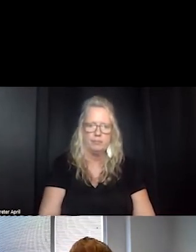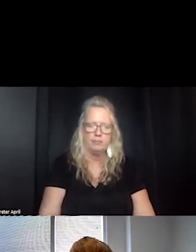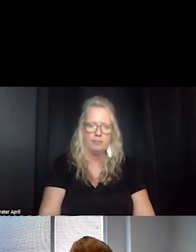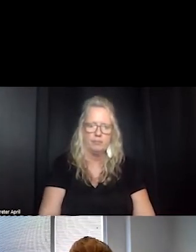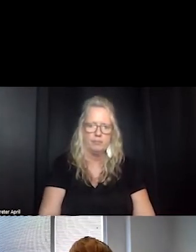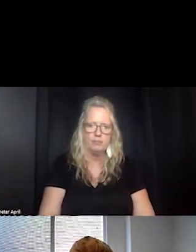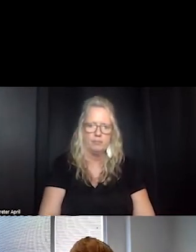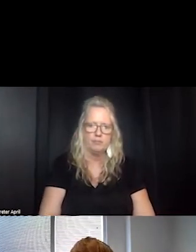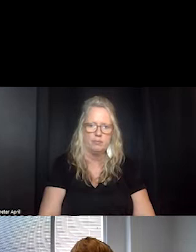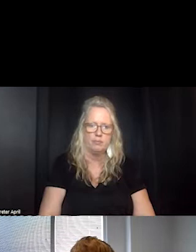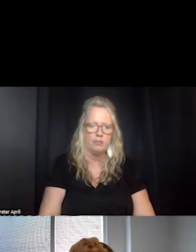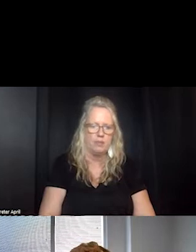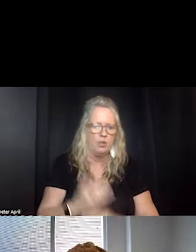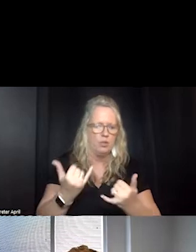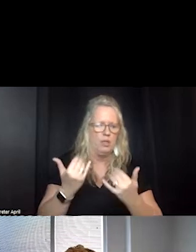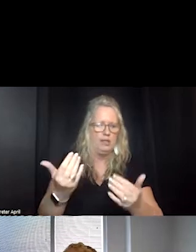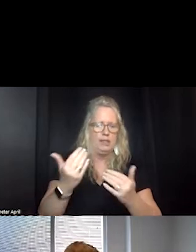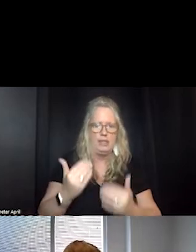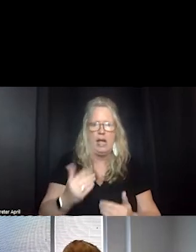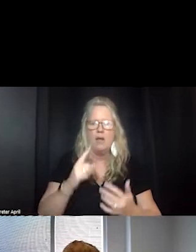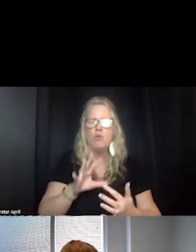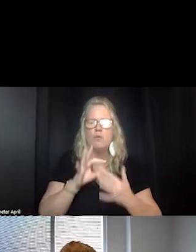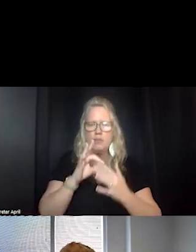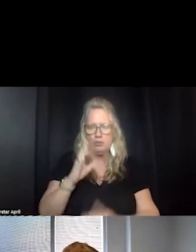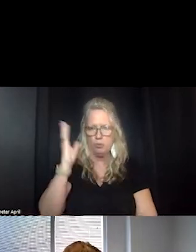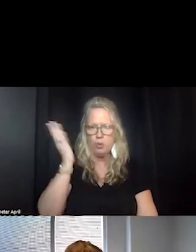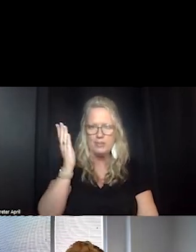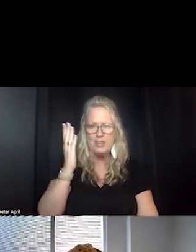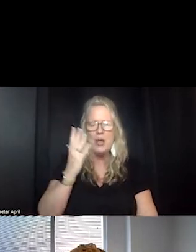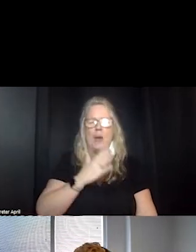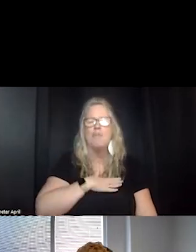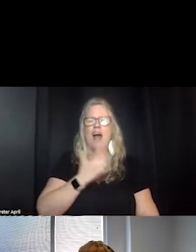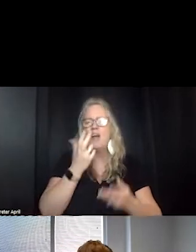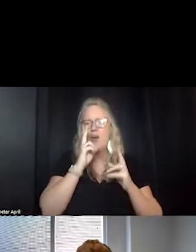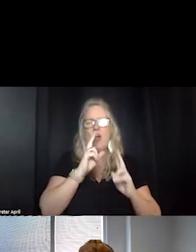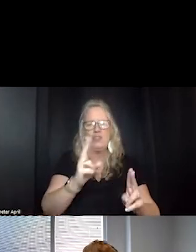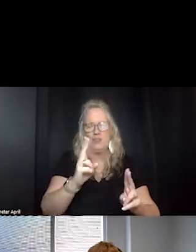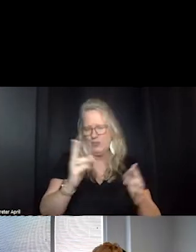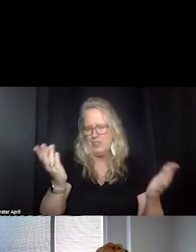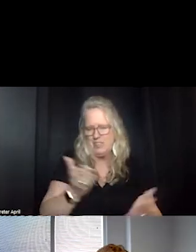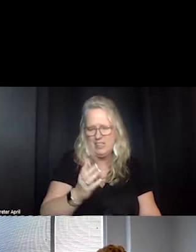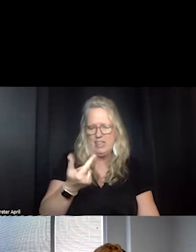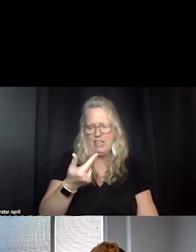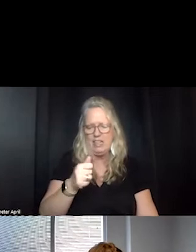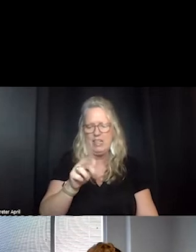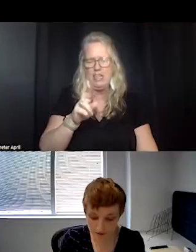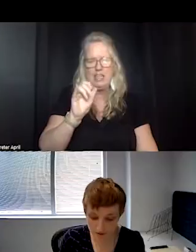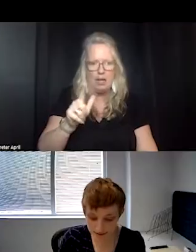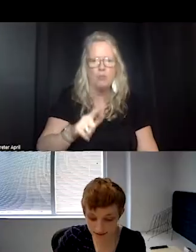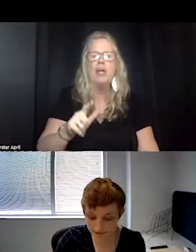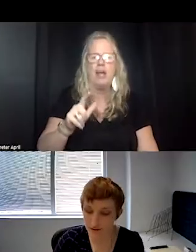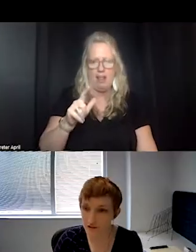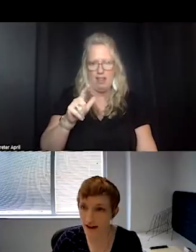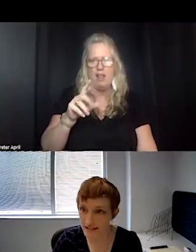All right, well, let's move into our featured presentation, and it is my distinct honor to introduce Gabriella Wong, who is